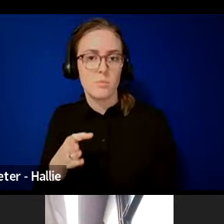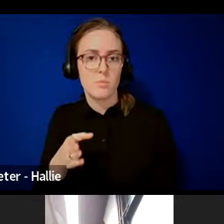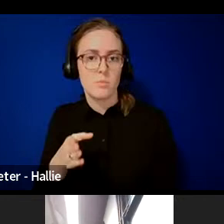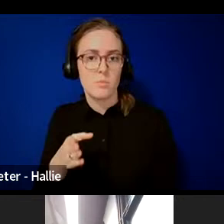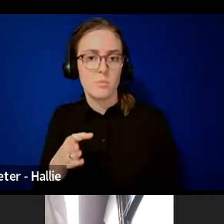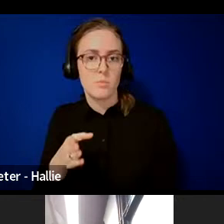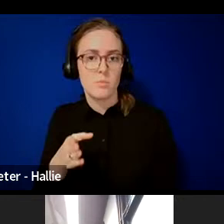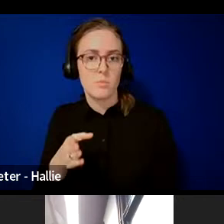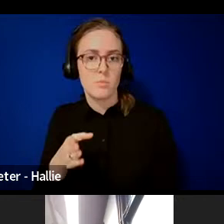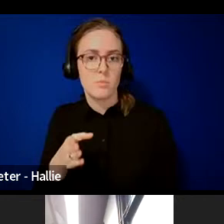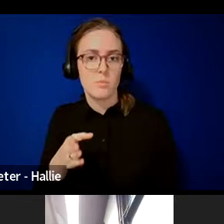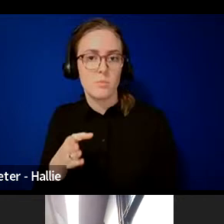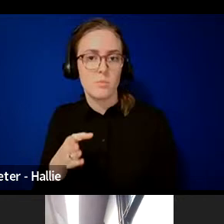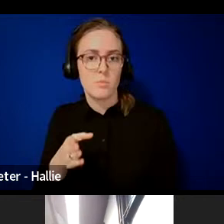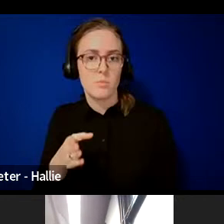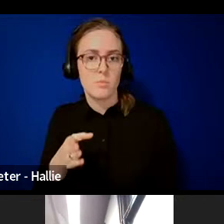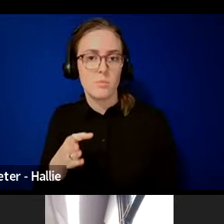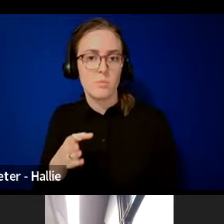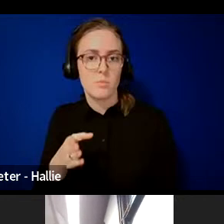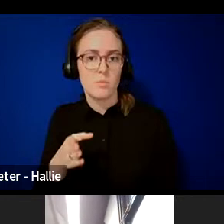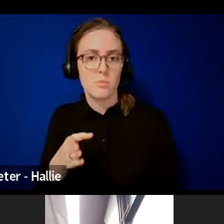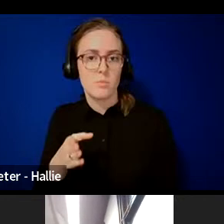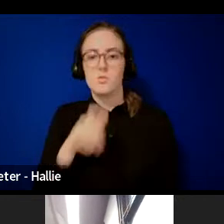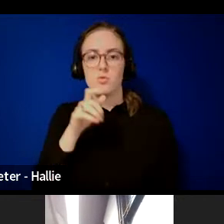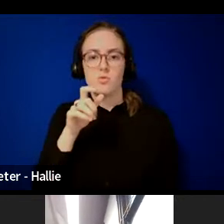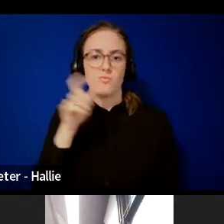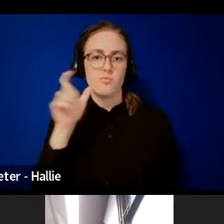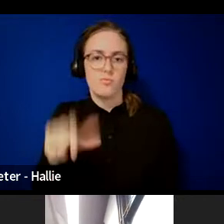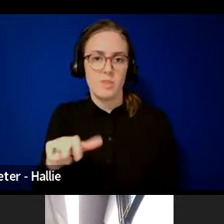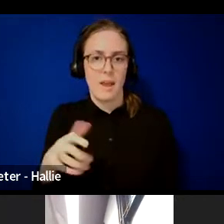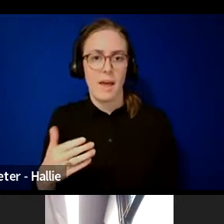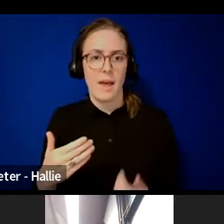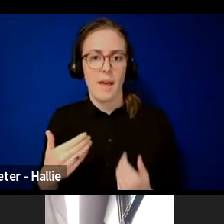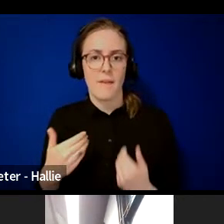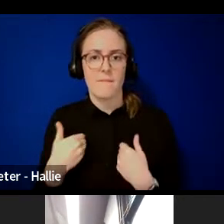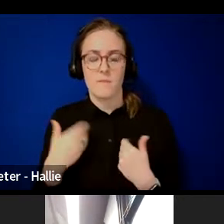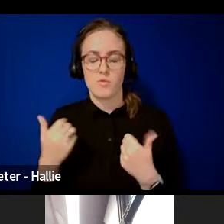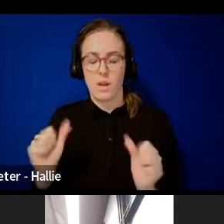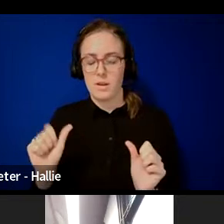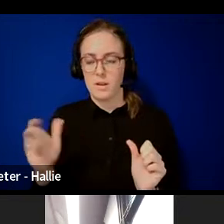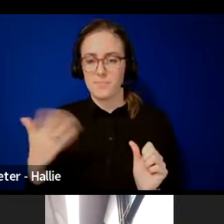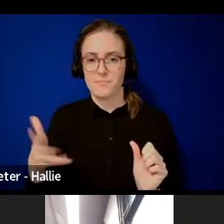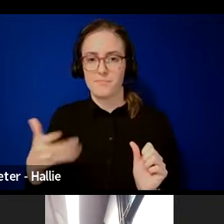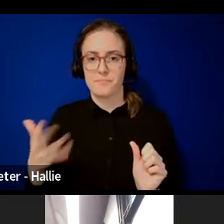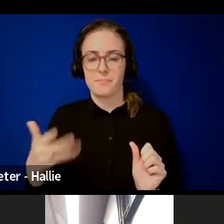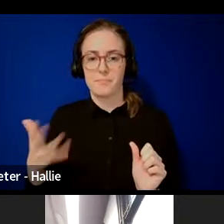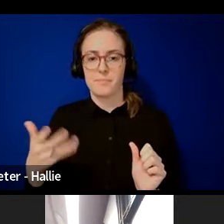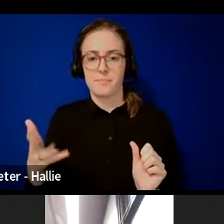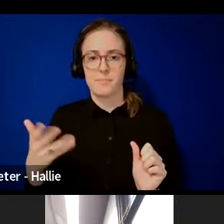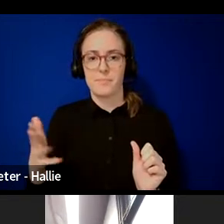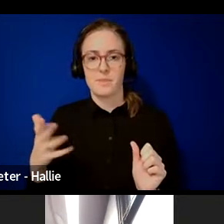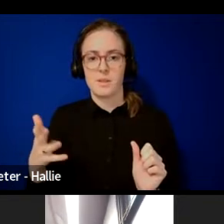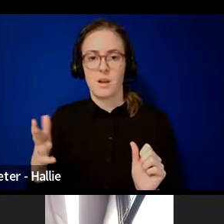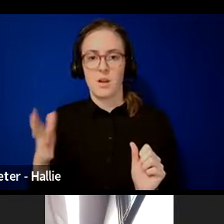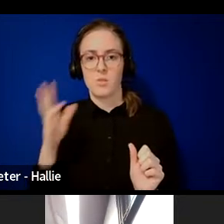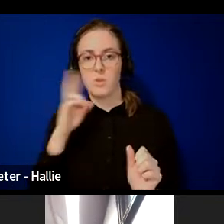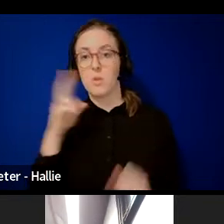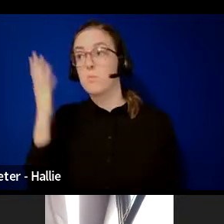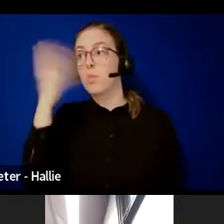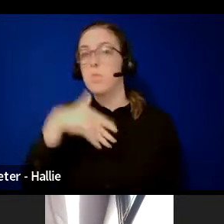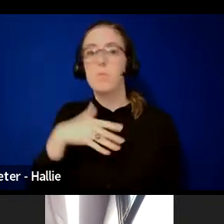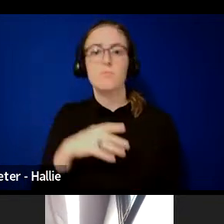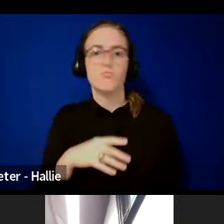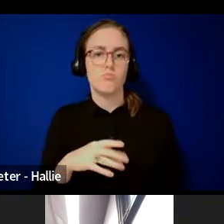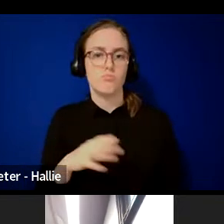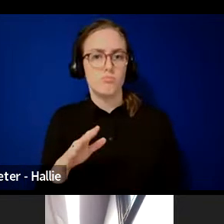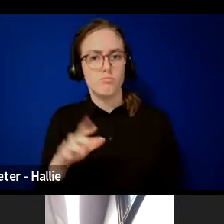be any equivalent. They shouldn't be trying to get out of any of those, but those arrests should be made